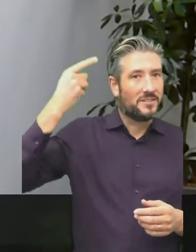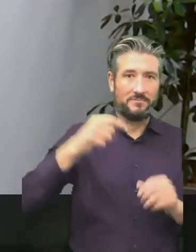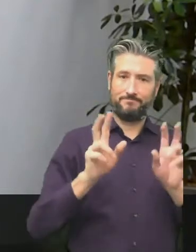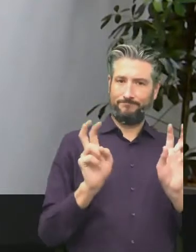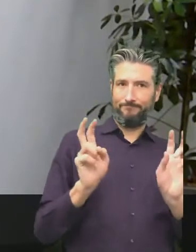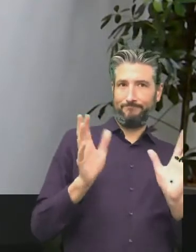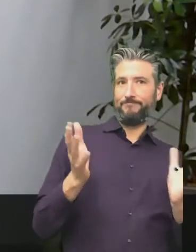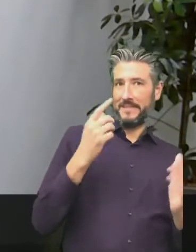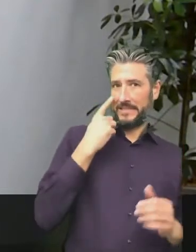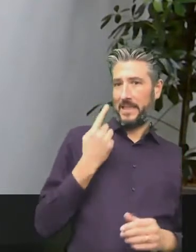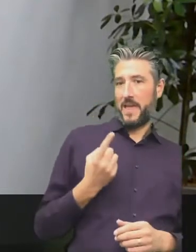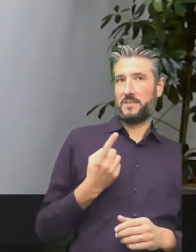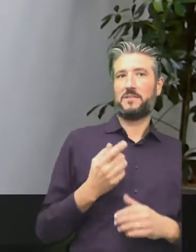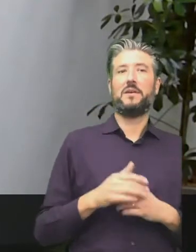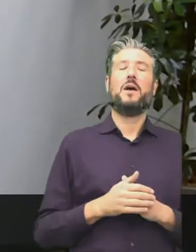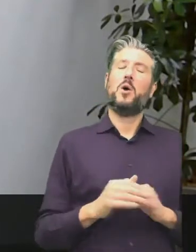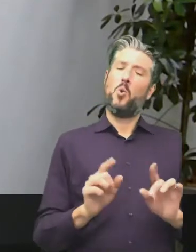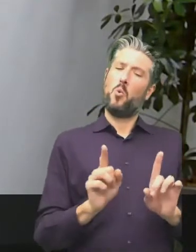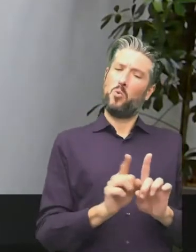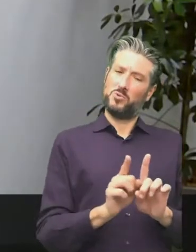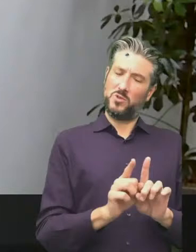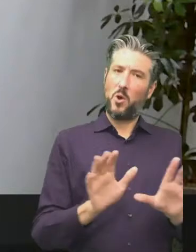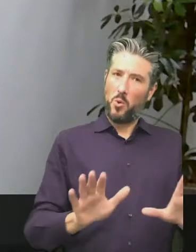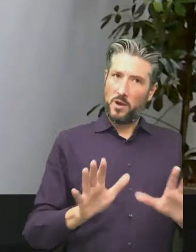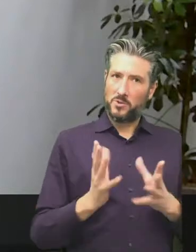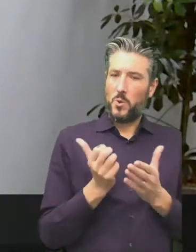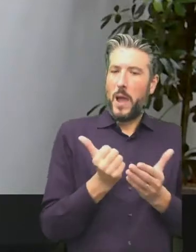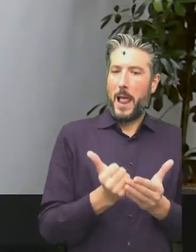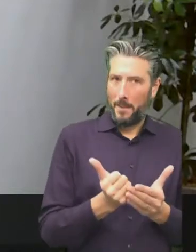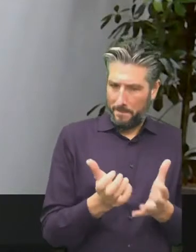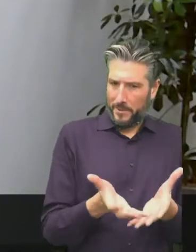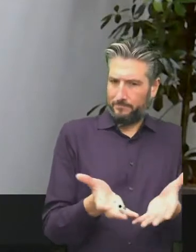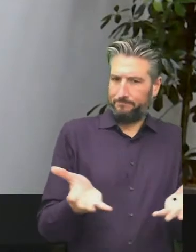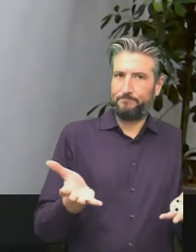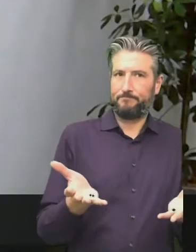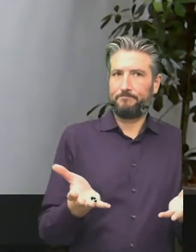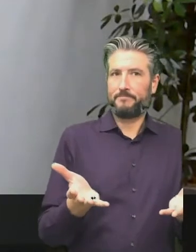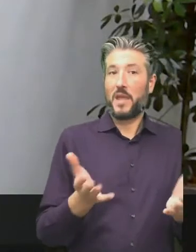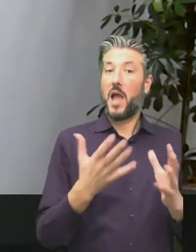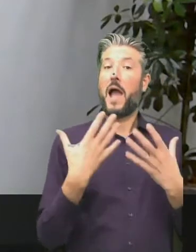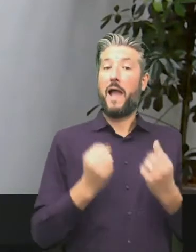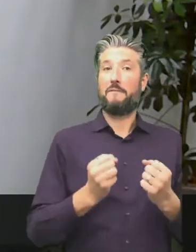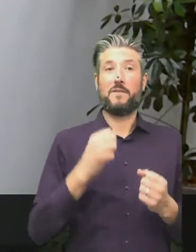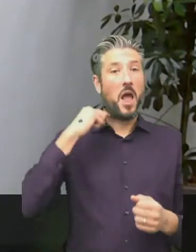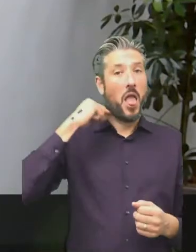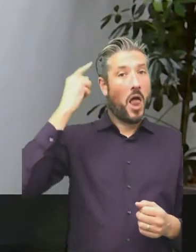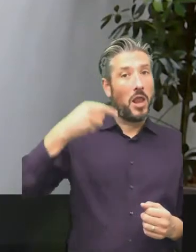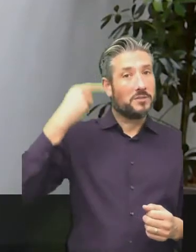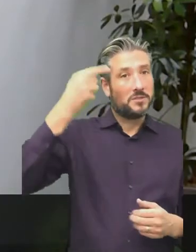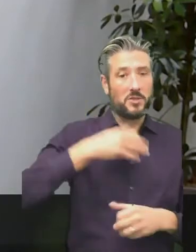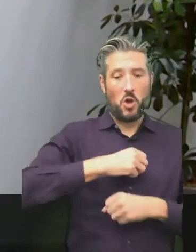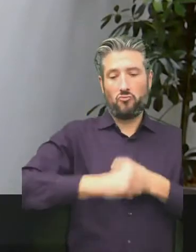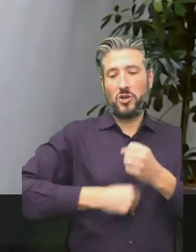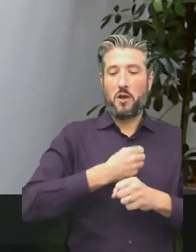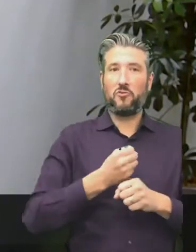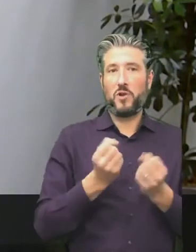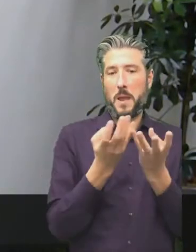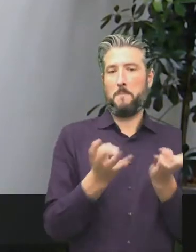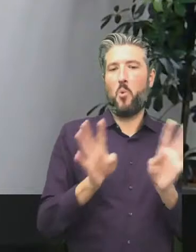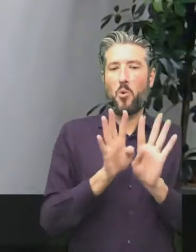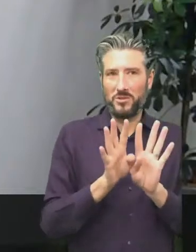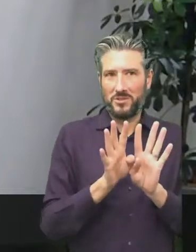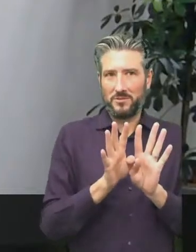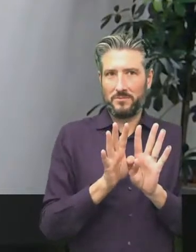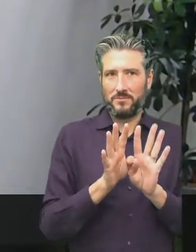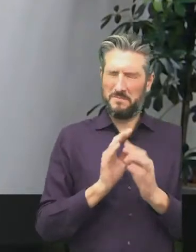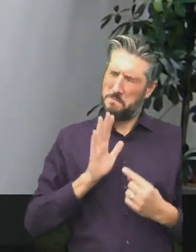well. But I want to reassure you that the work the London Recovery Board is doing has at its core young people. And so I mentioned the